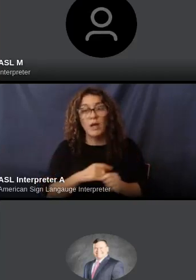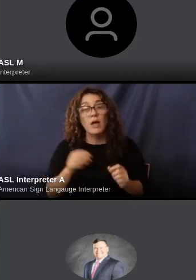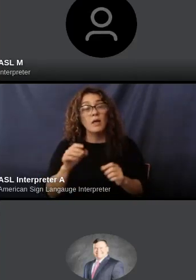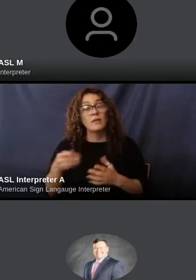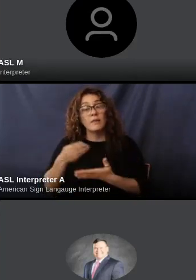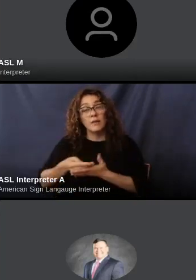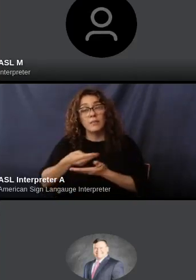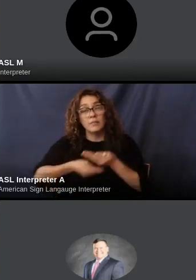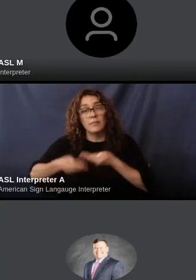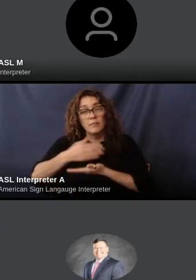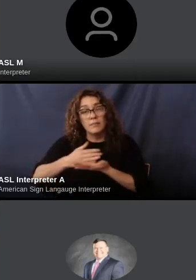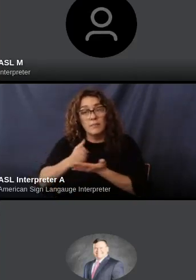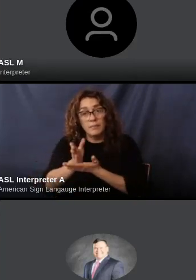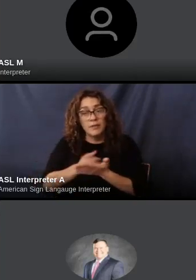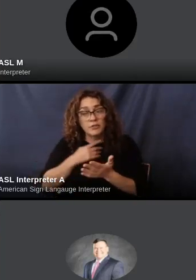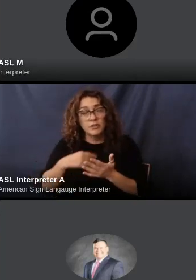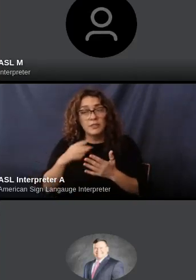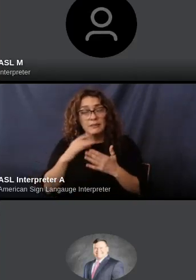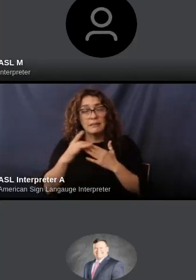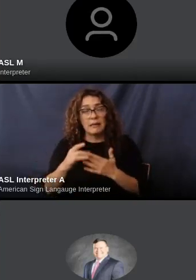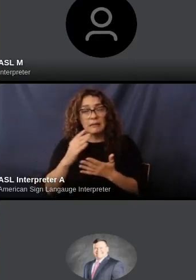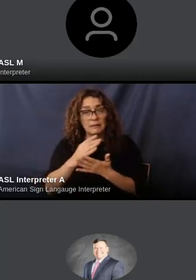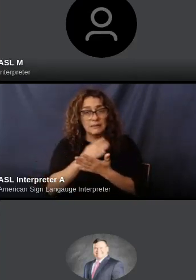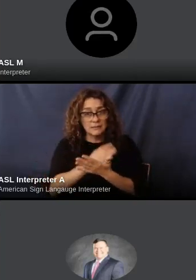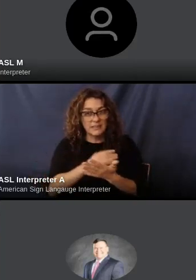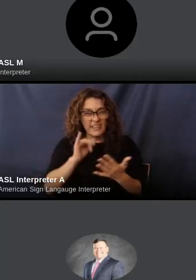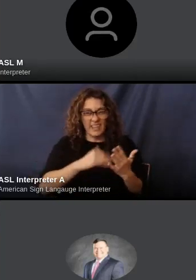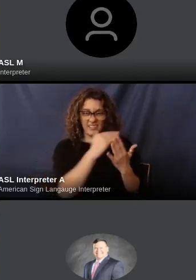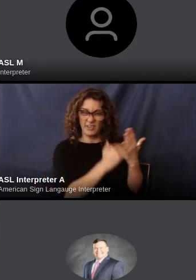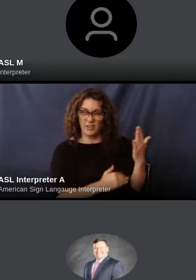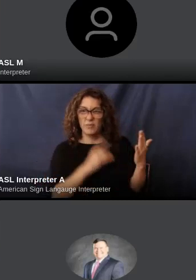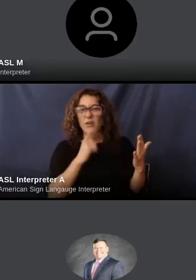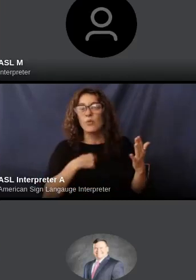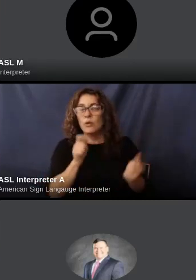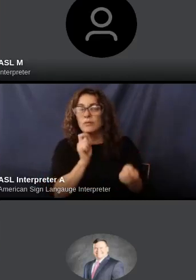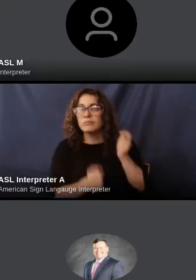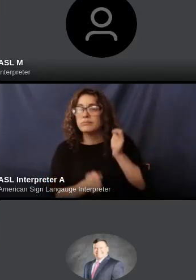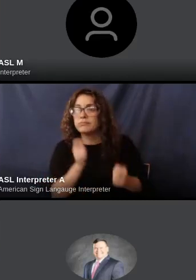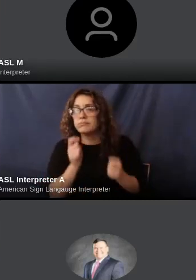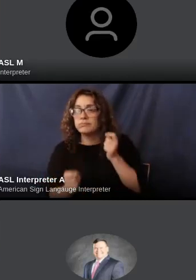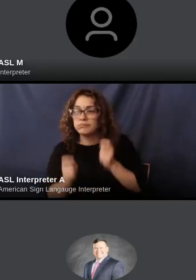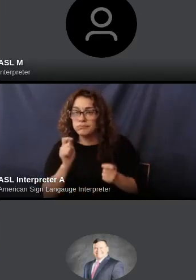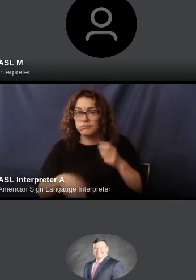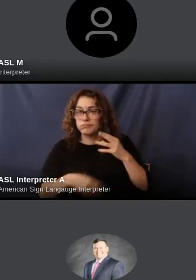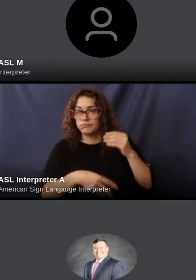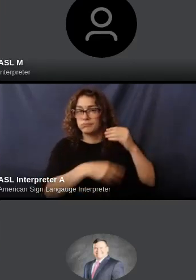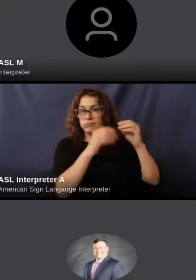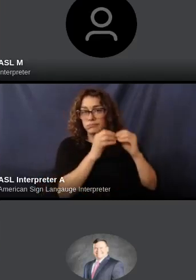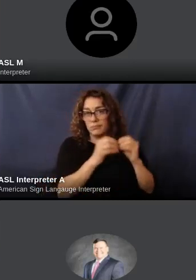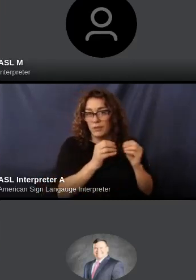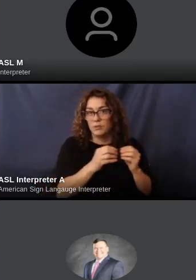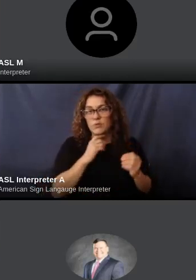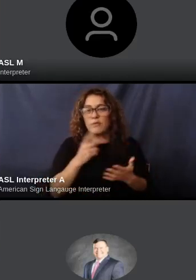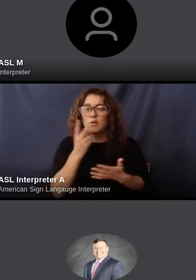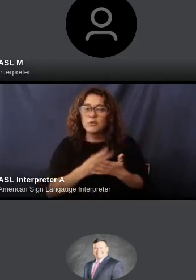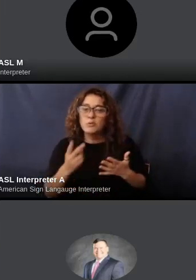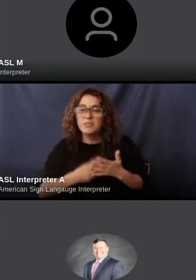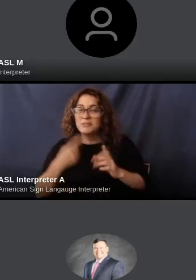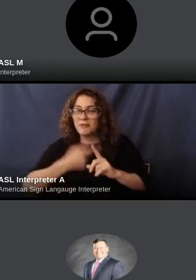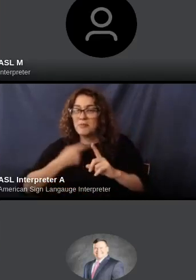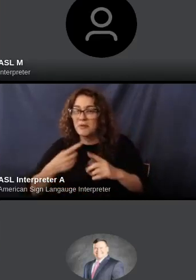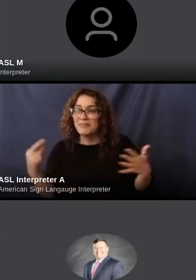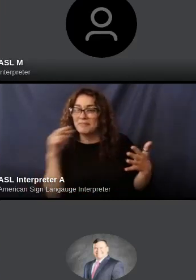guidance document is rolling. And so as you come back to it every couple of weeks or months, hopefully we will see lots of growth to